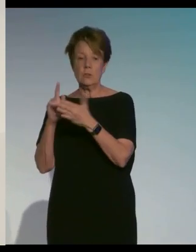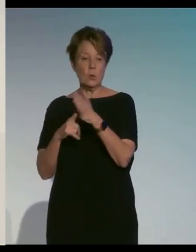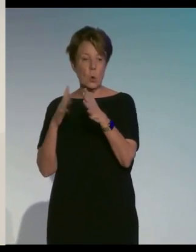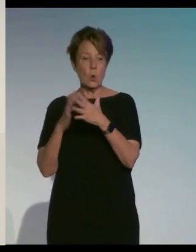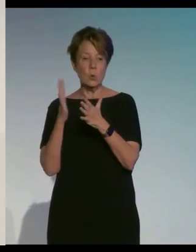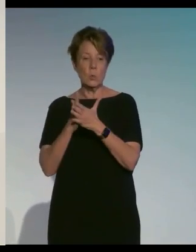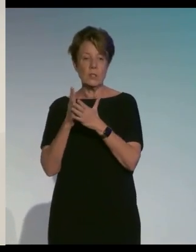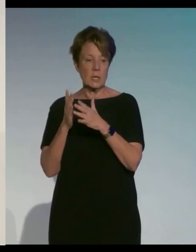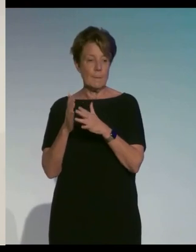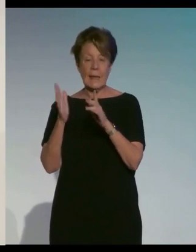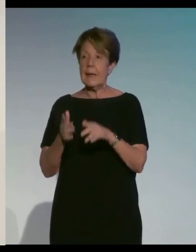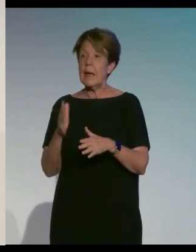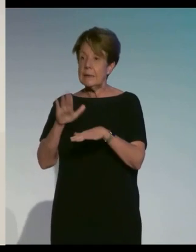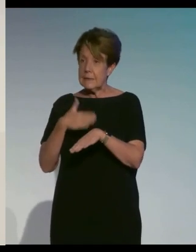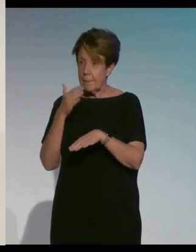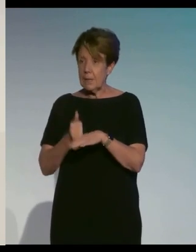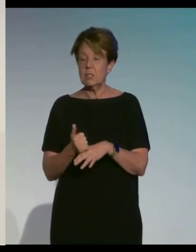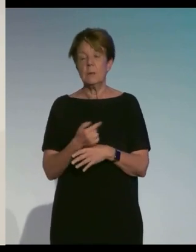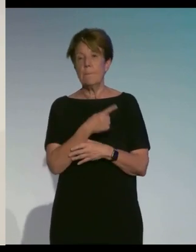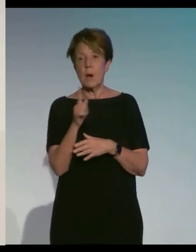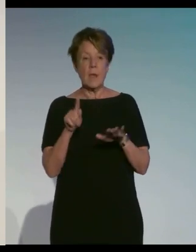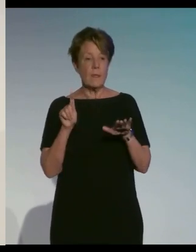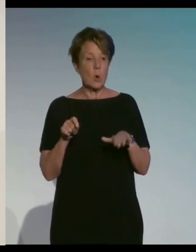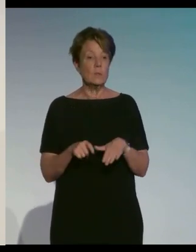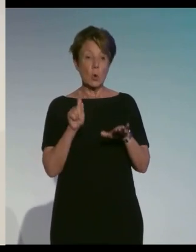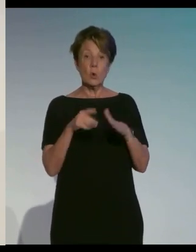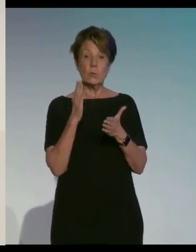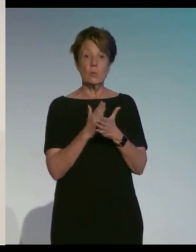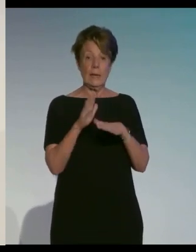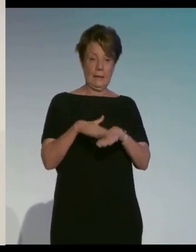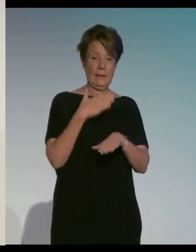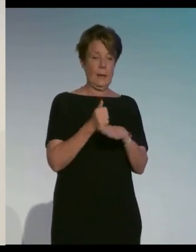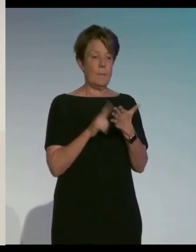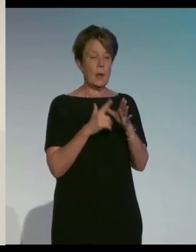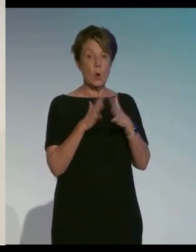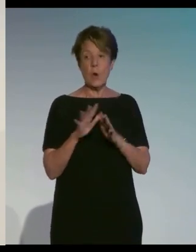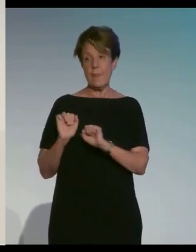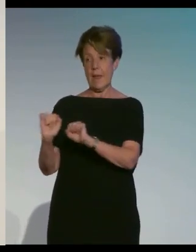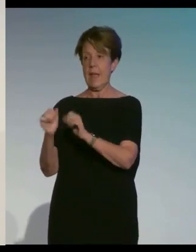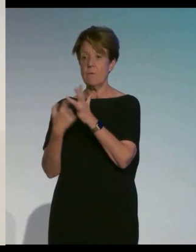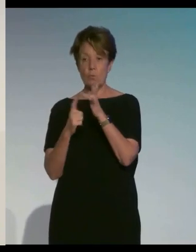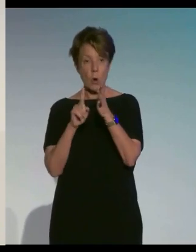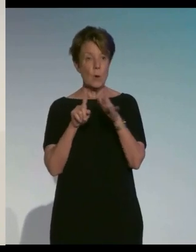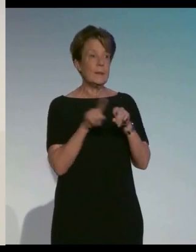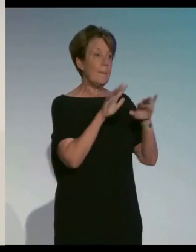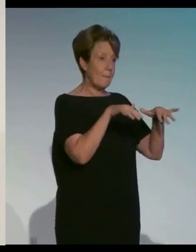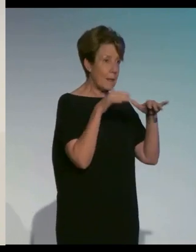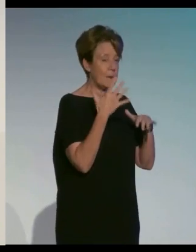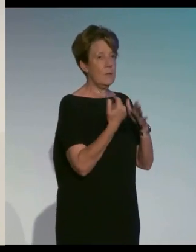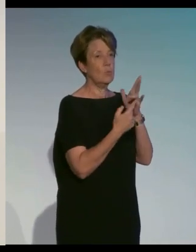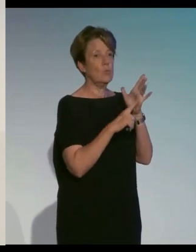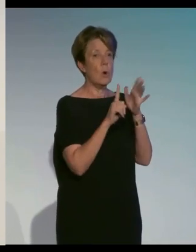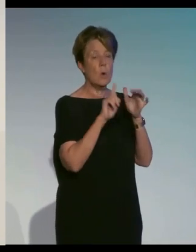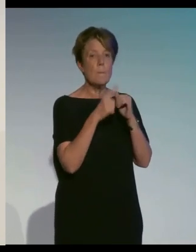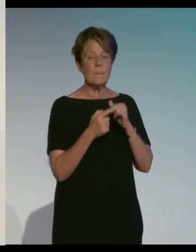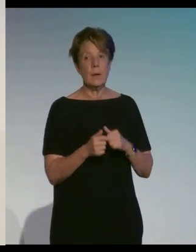in by the courts. The courts are lawmakers, and therefore they have a role as well as Parliament has a role. But